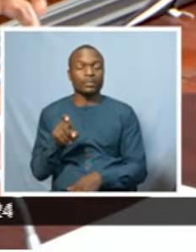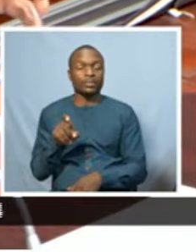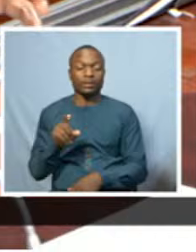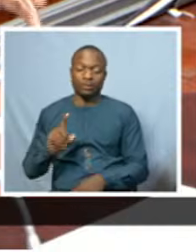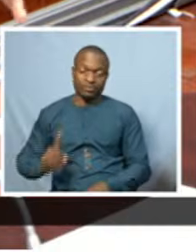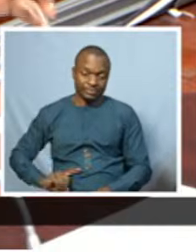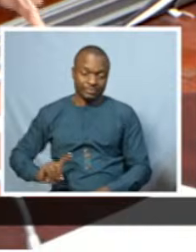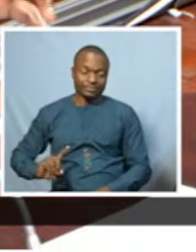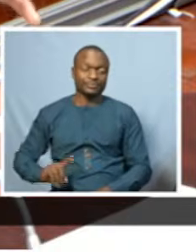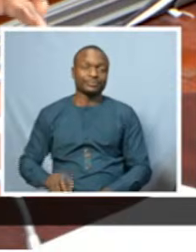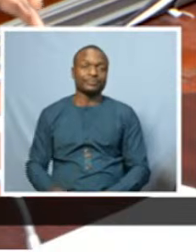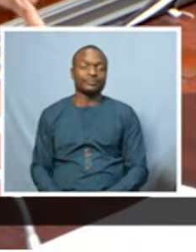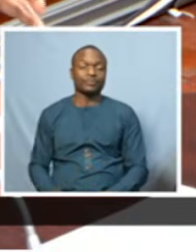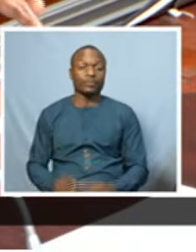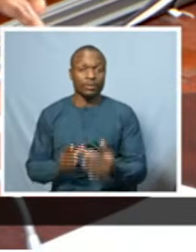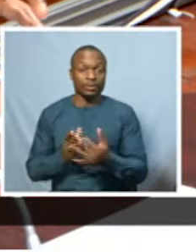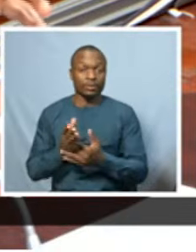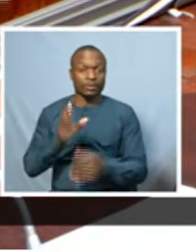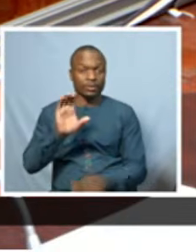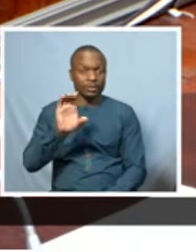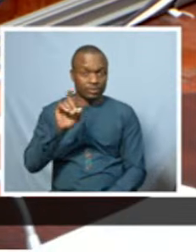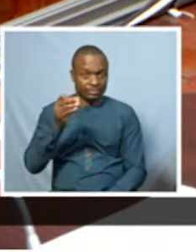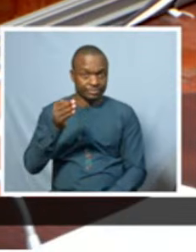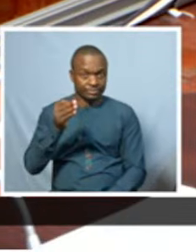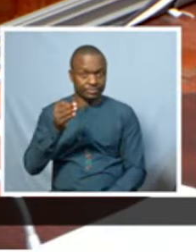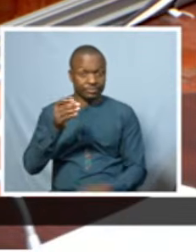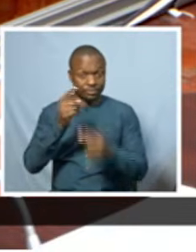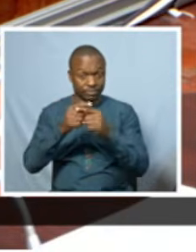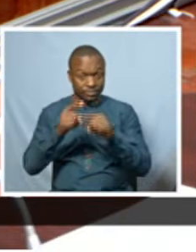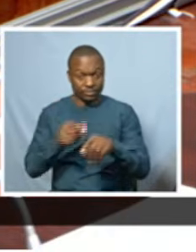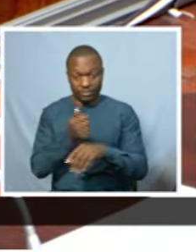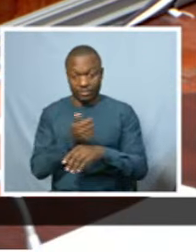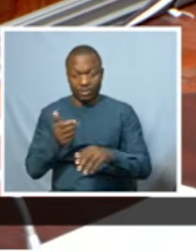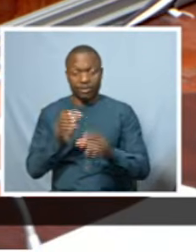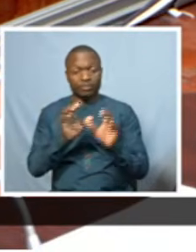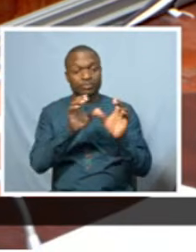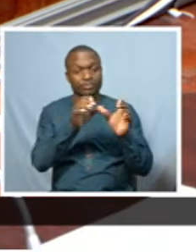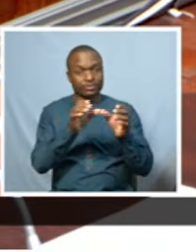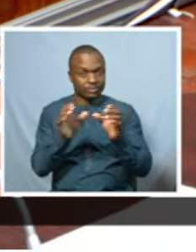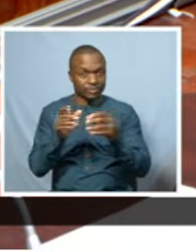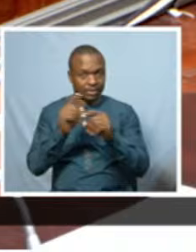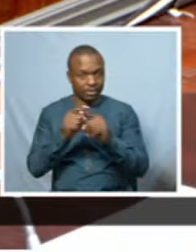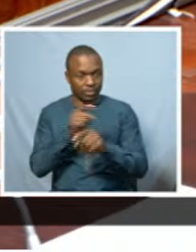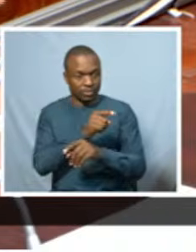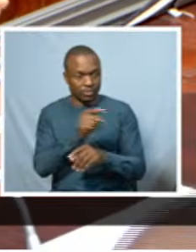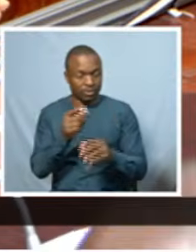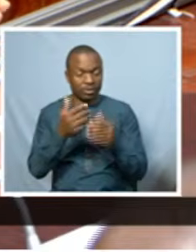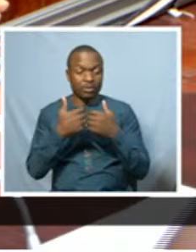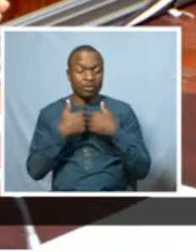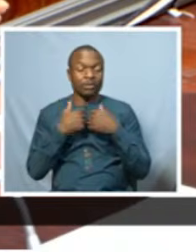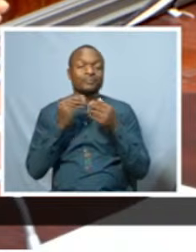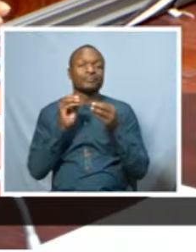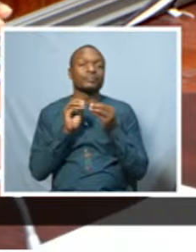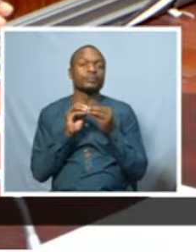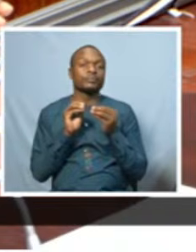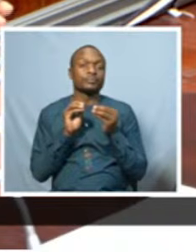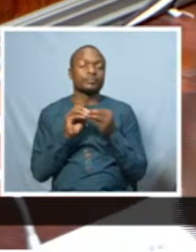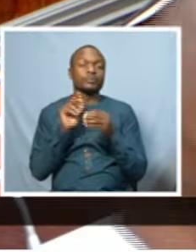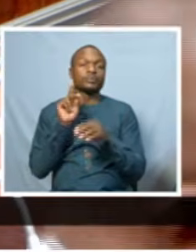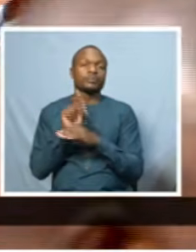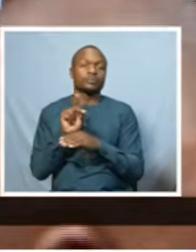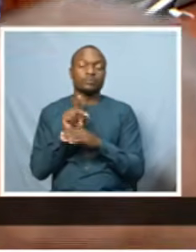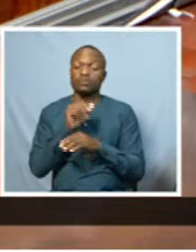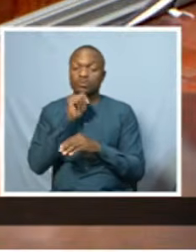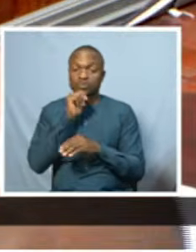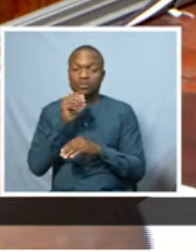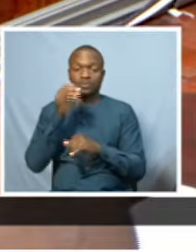satisfied through the CDF, like it is happening in other councils. But you have so many projects